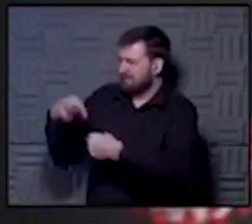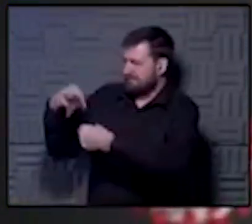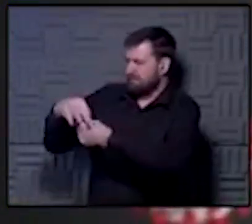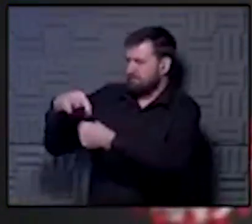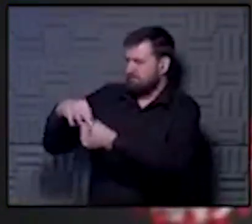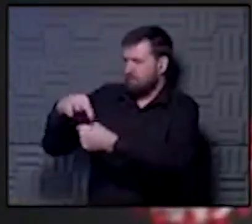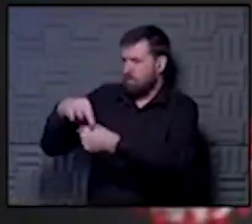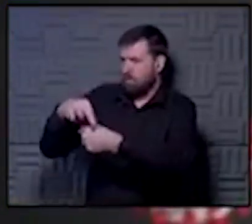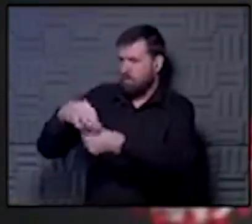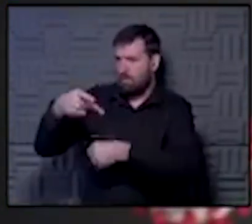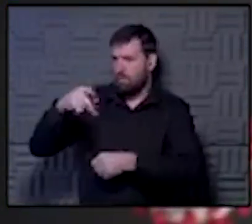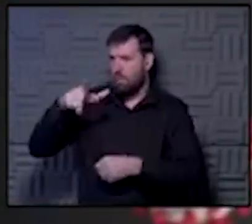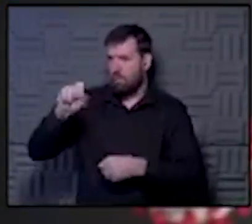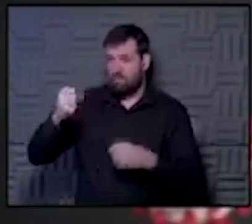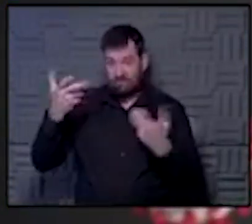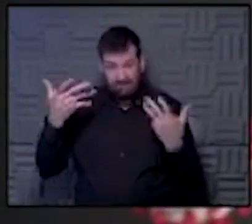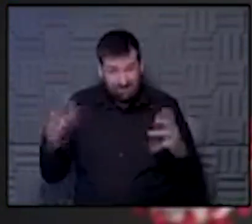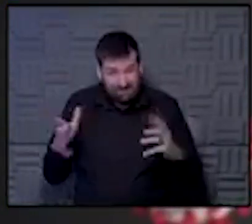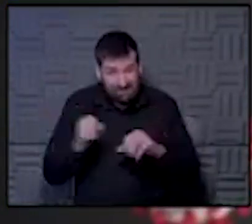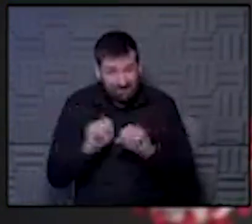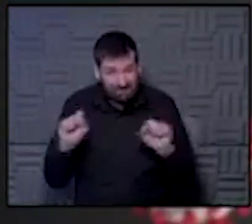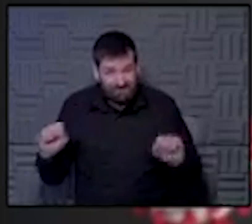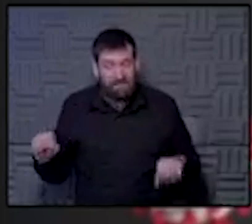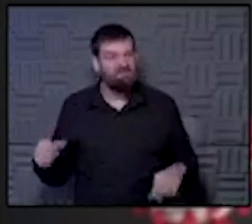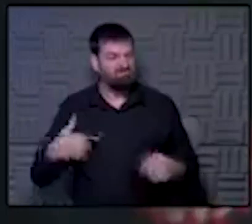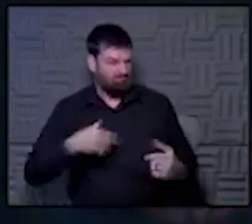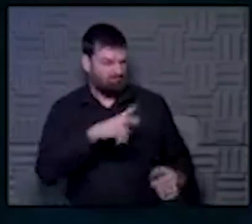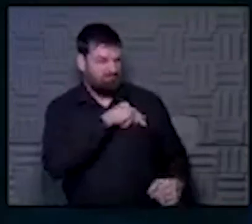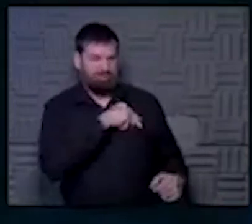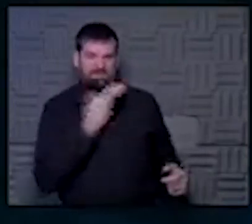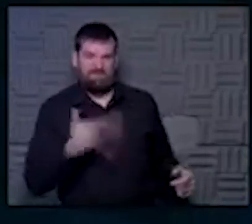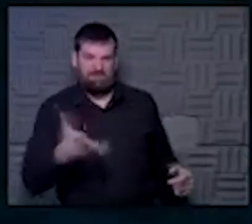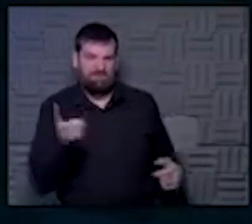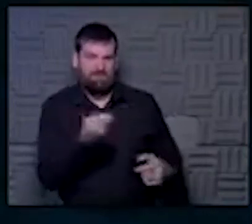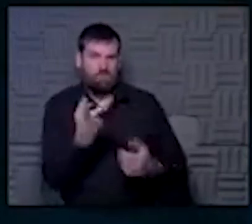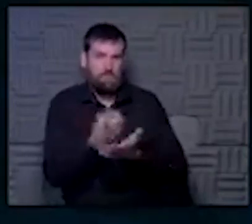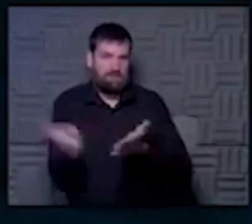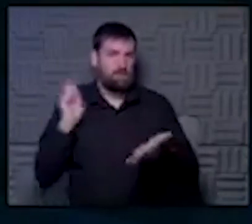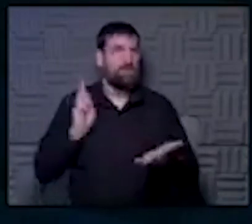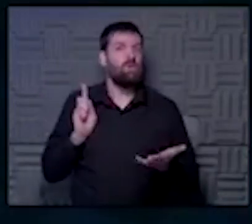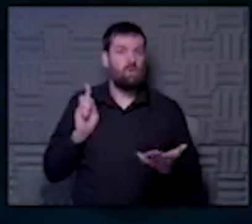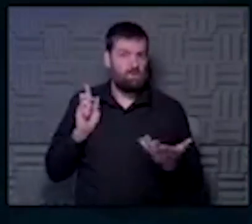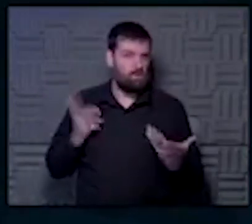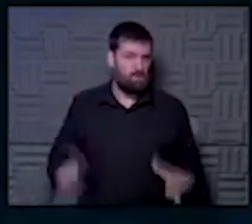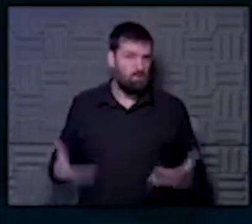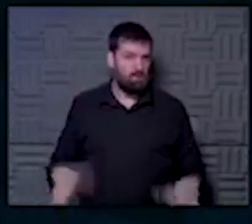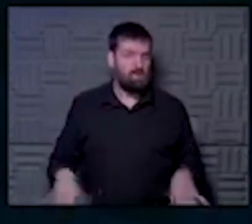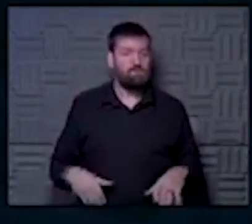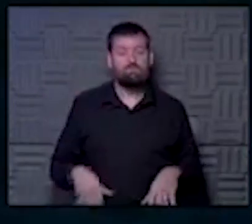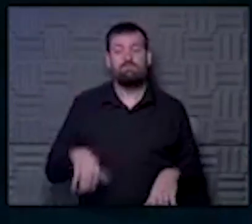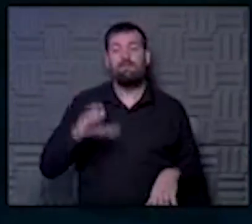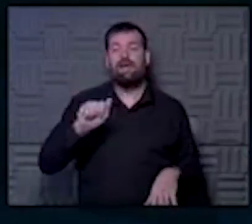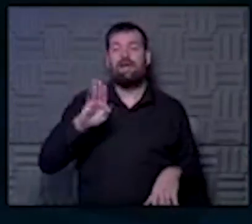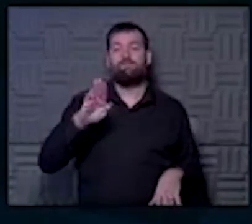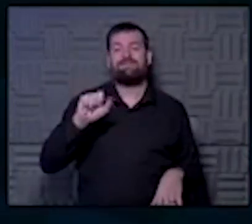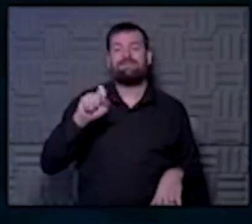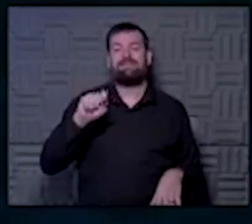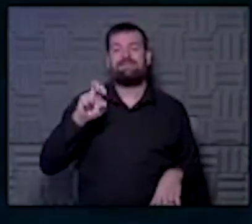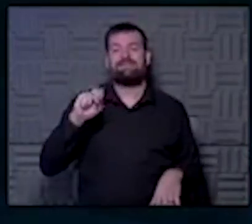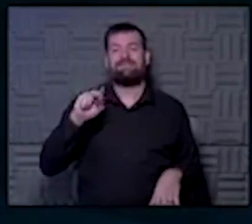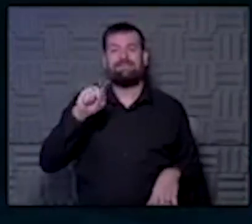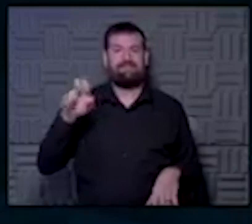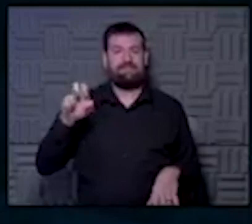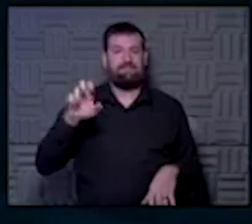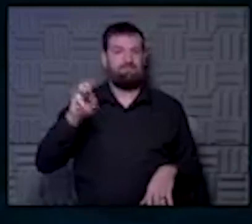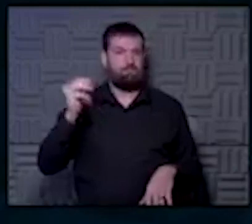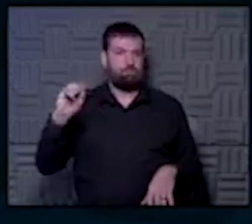at the polls? Well, I did. I got my sticker on, right? I voted a couple of weeks ago and did it absentee on the Missouri side, and